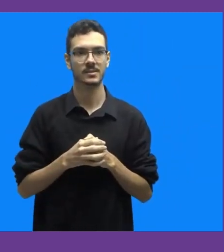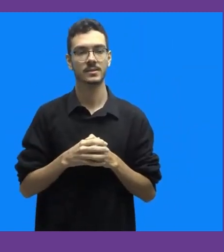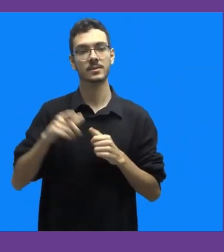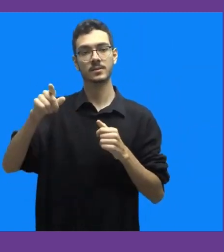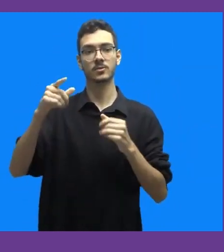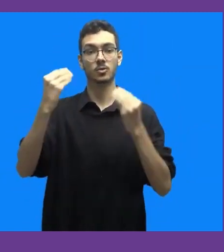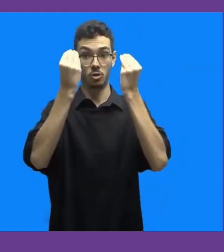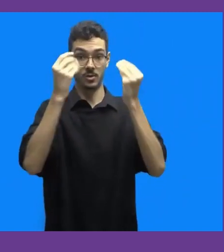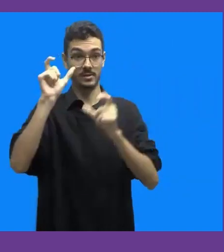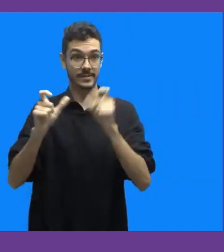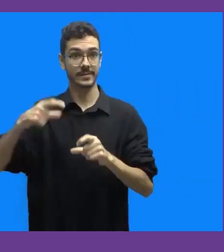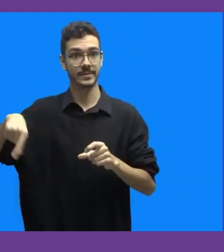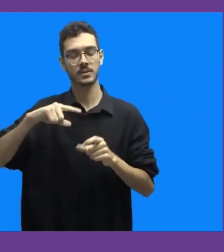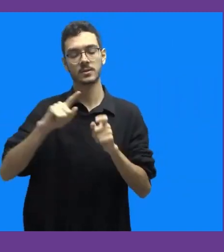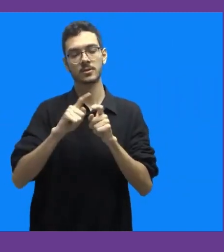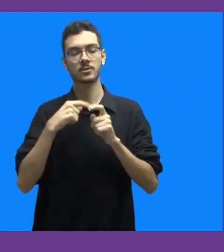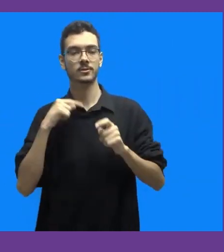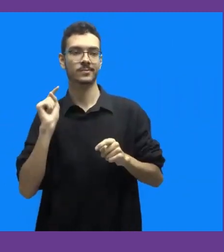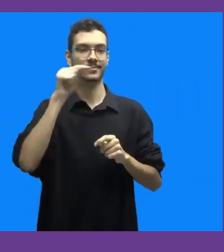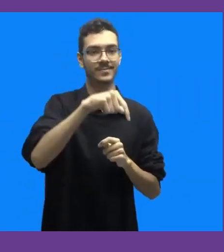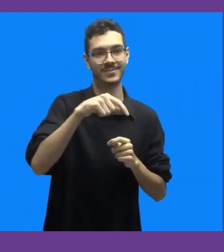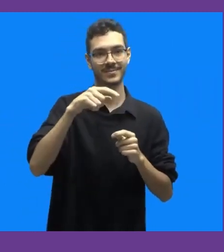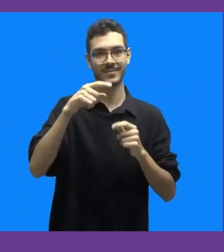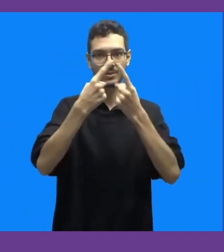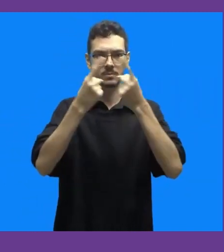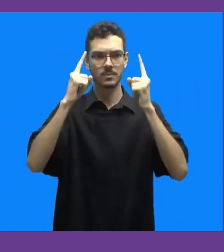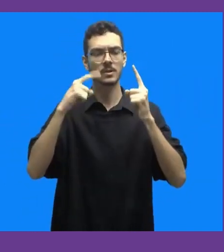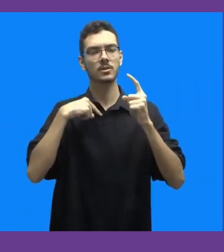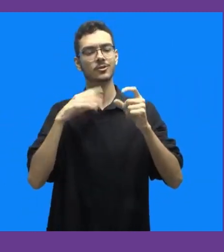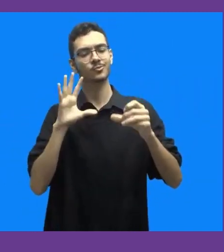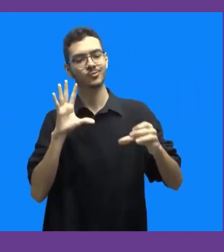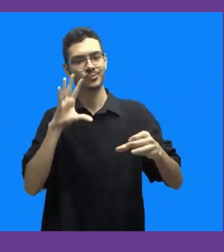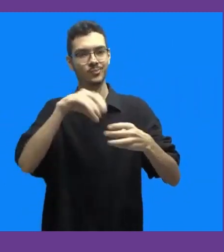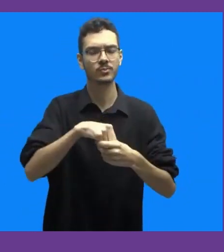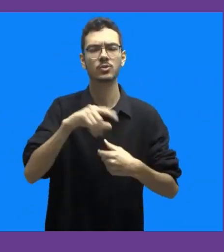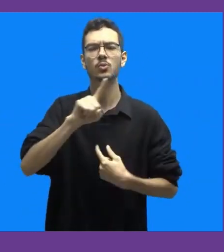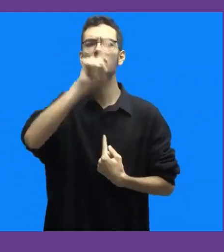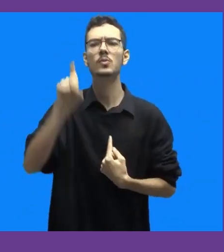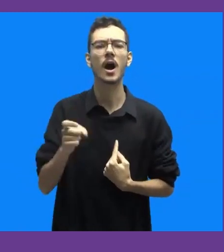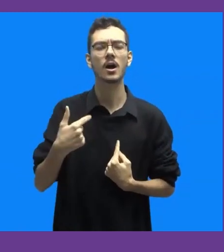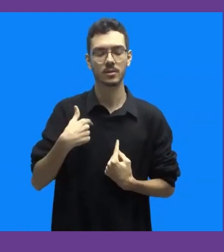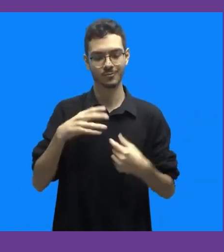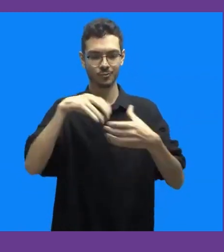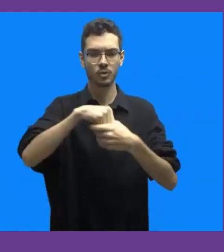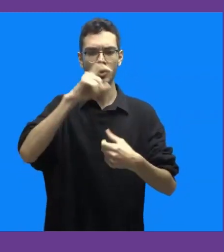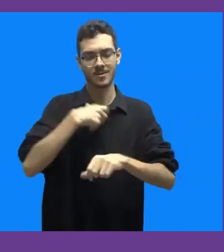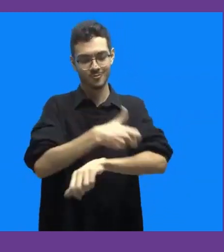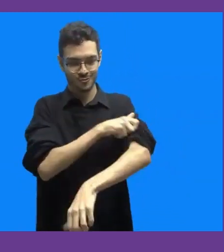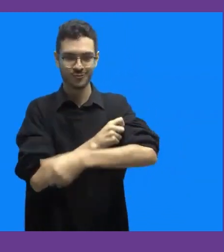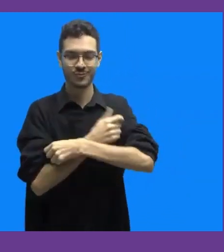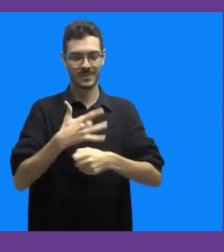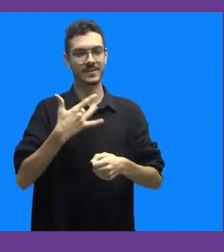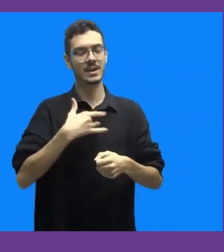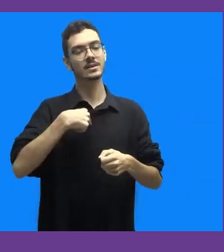because I feel they have the conditions I need in order to work there. And so they